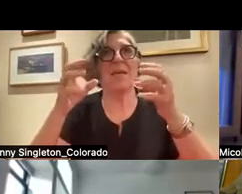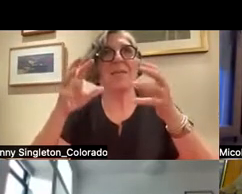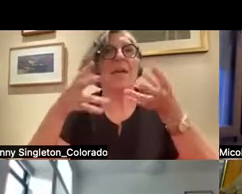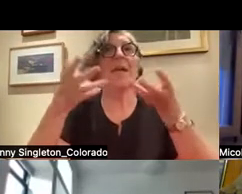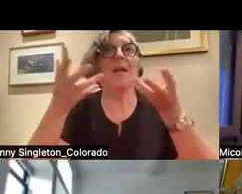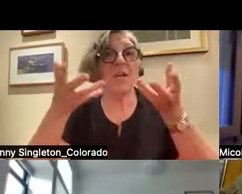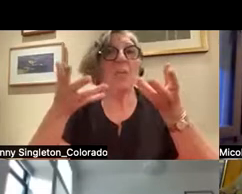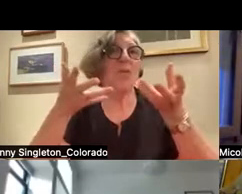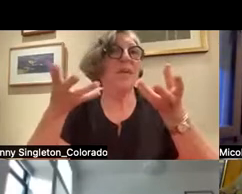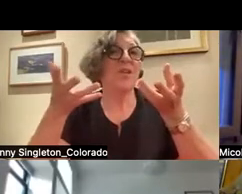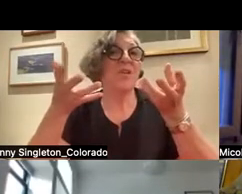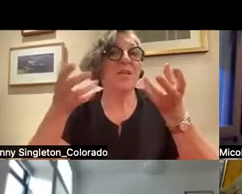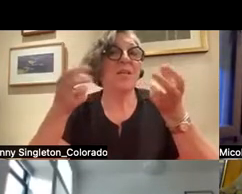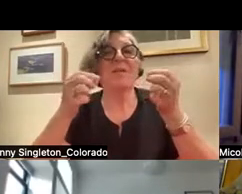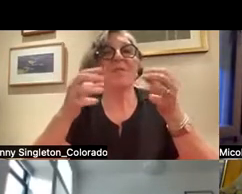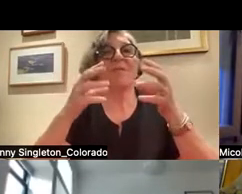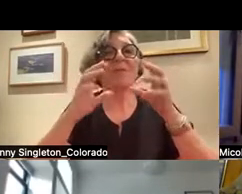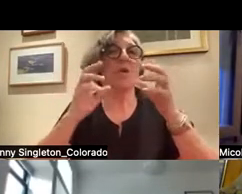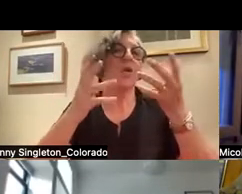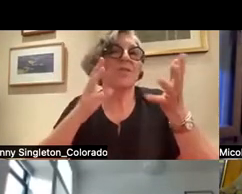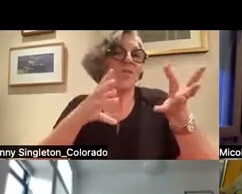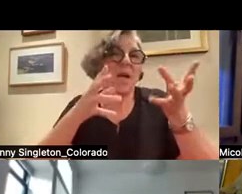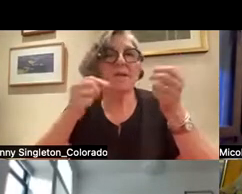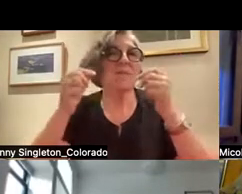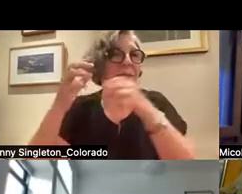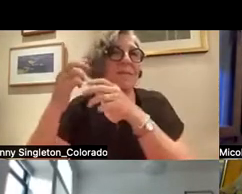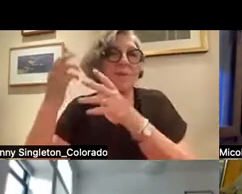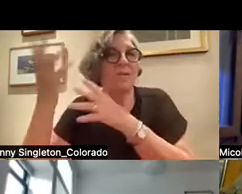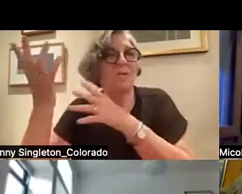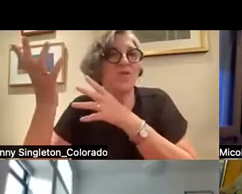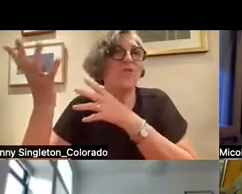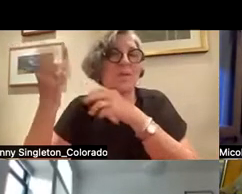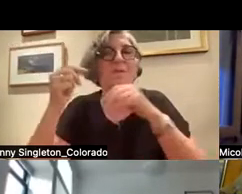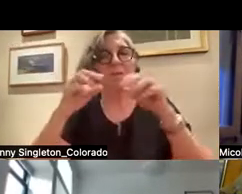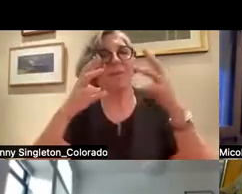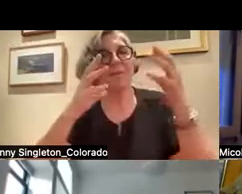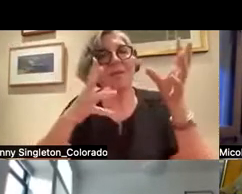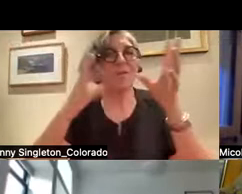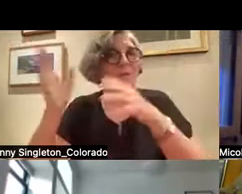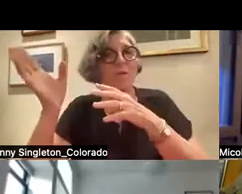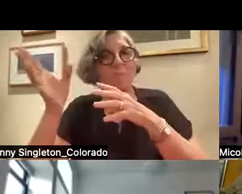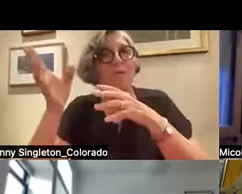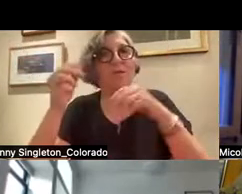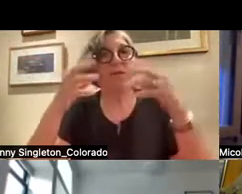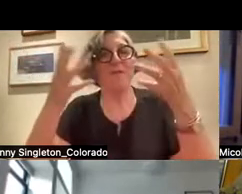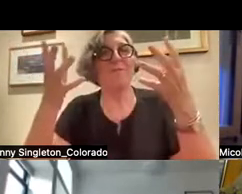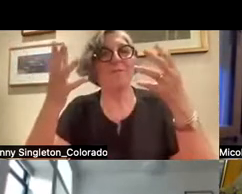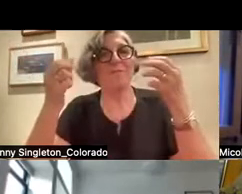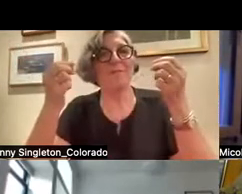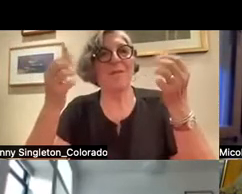the iconic motivation of the word child and the word children, or the singular and